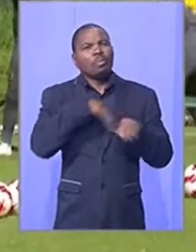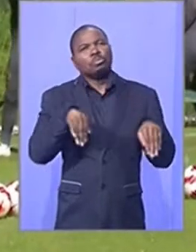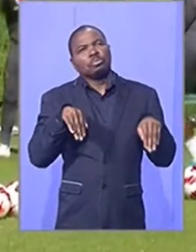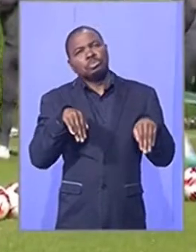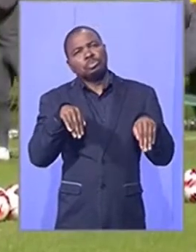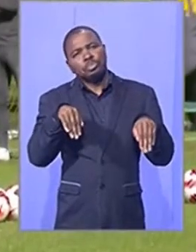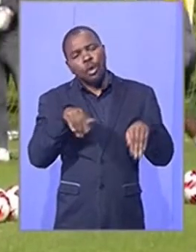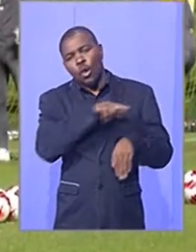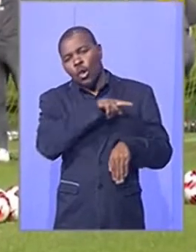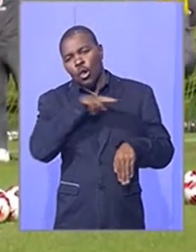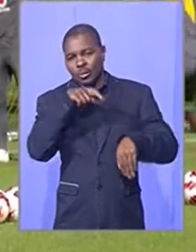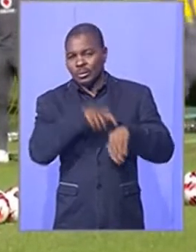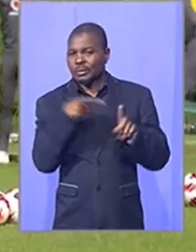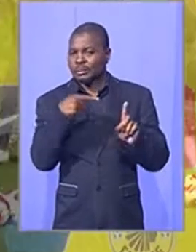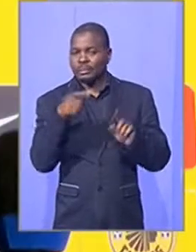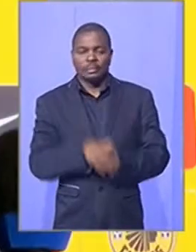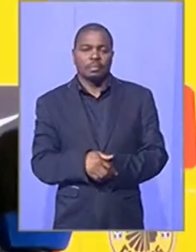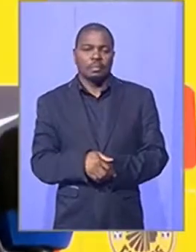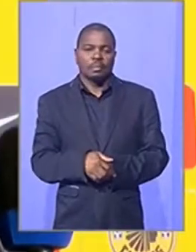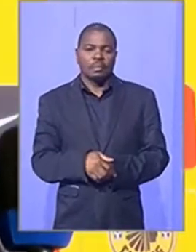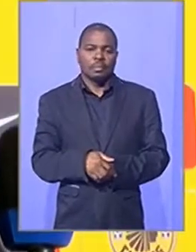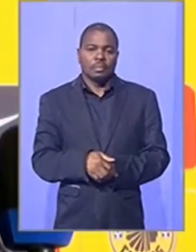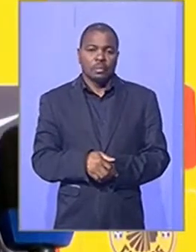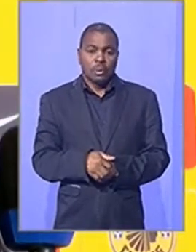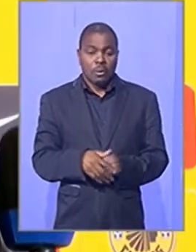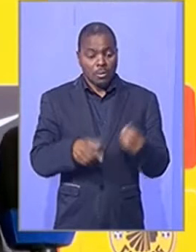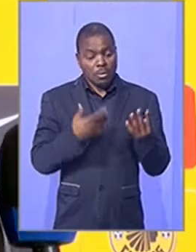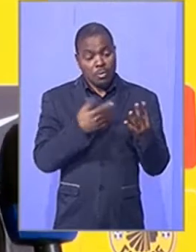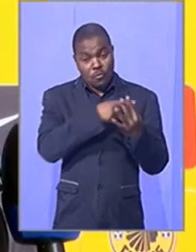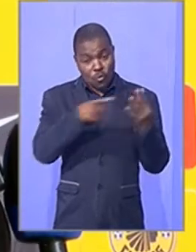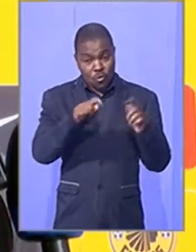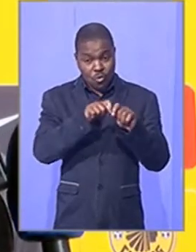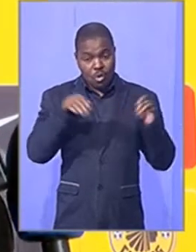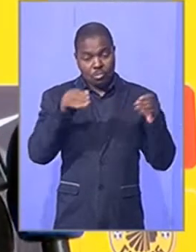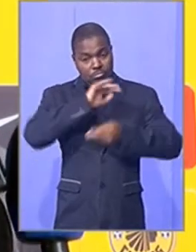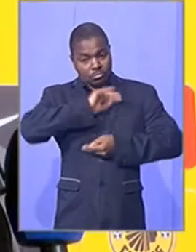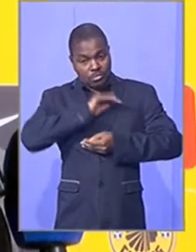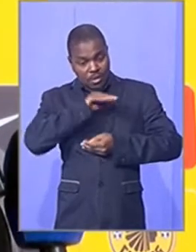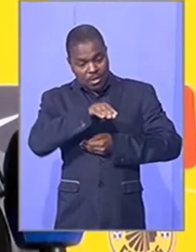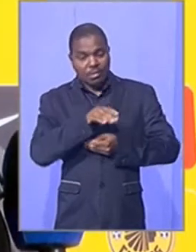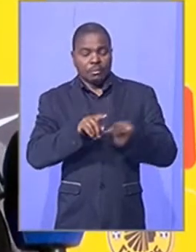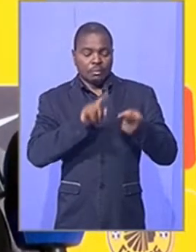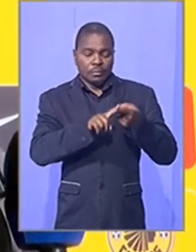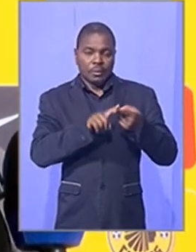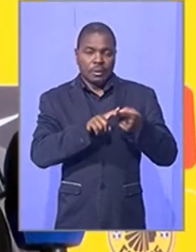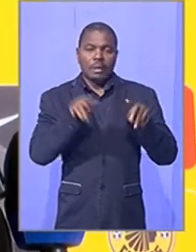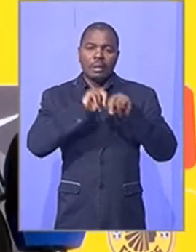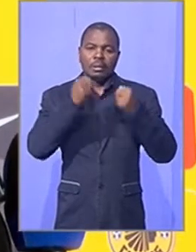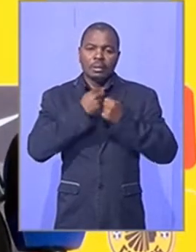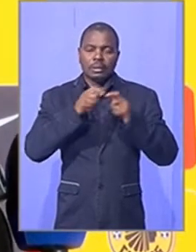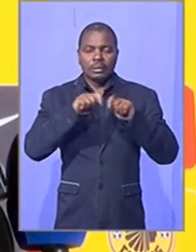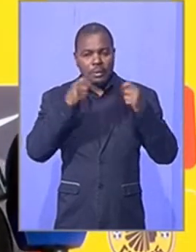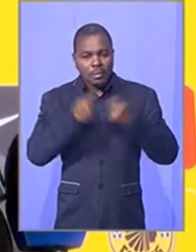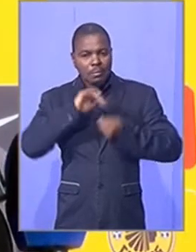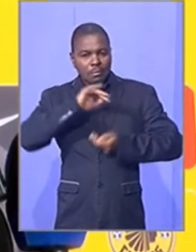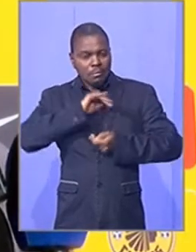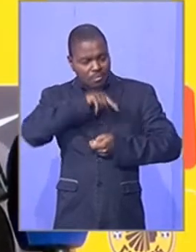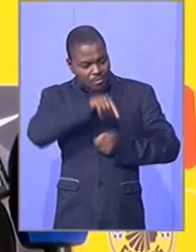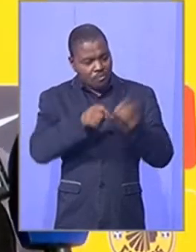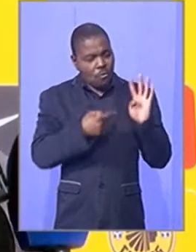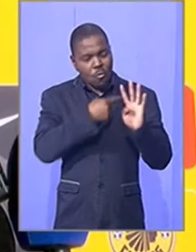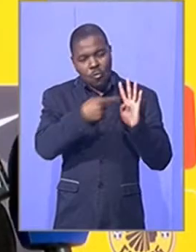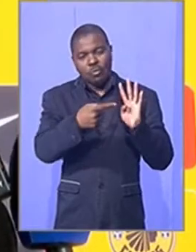bankeng lebaka le letelele. We have four number ones here at Chiefs. We have four national team goalkeepers. So